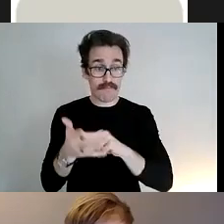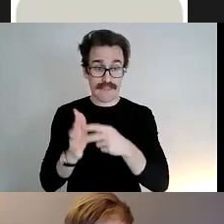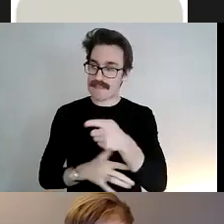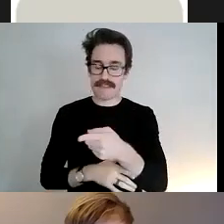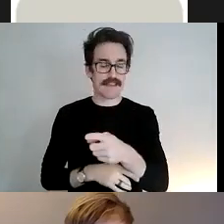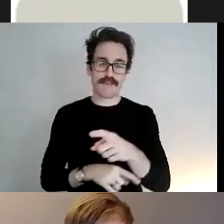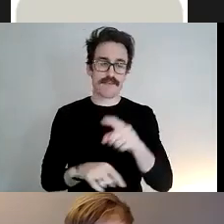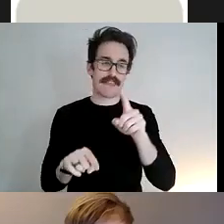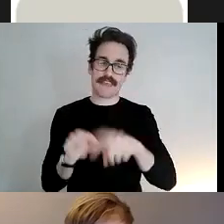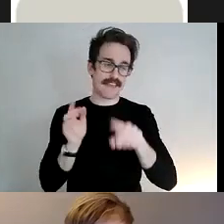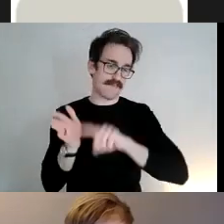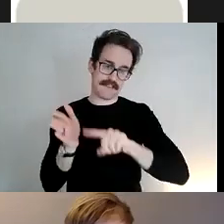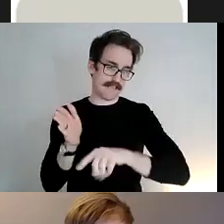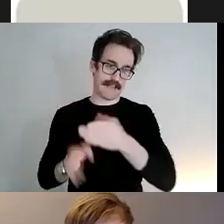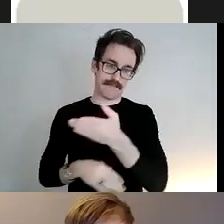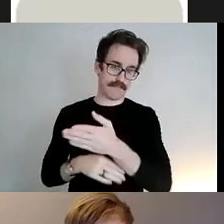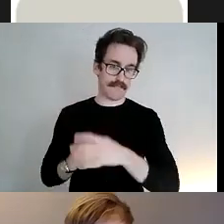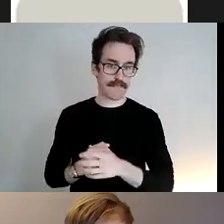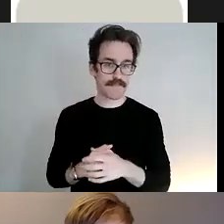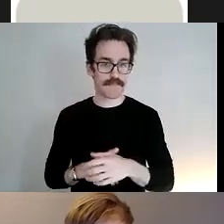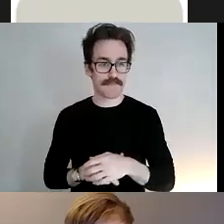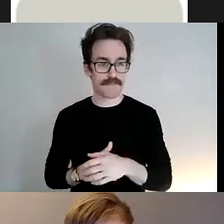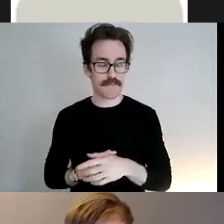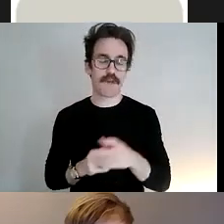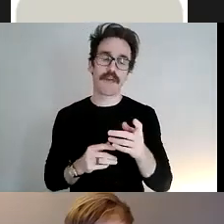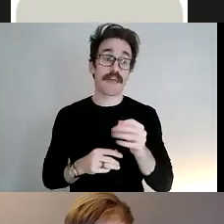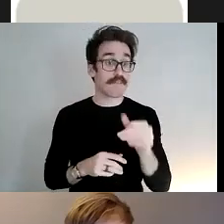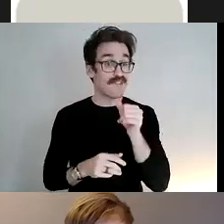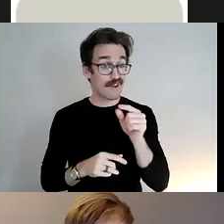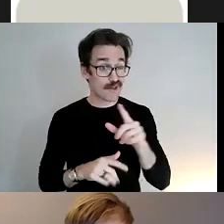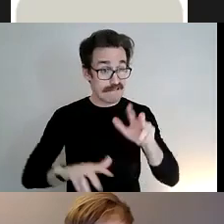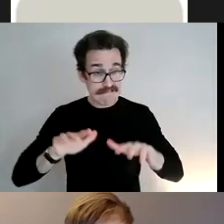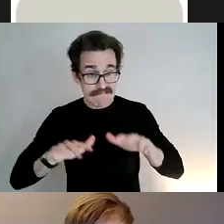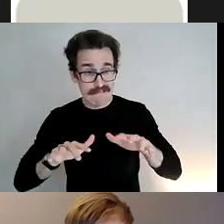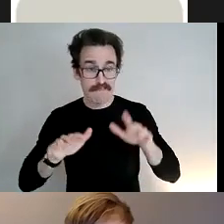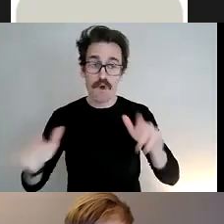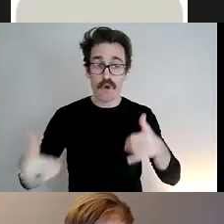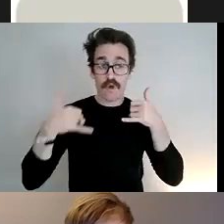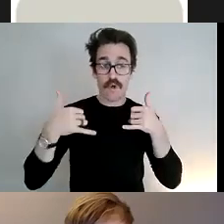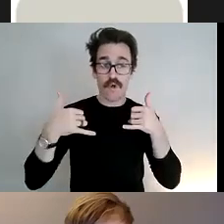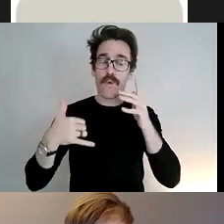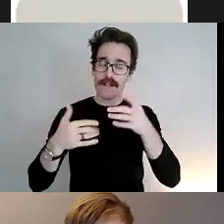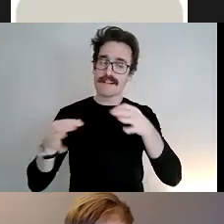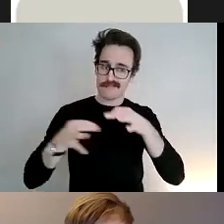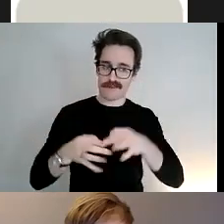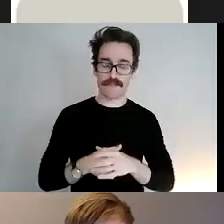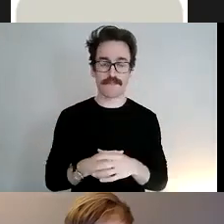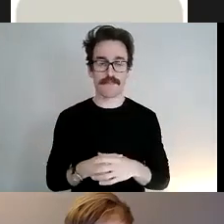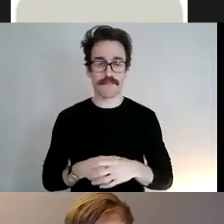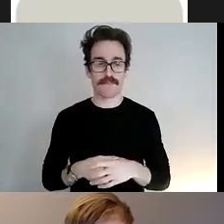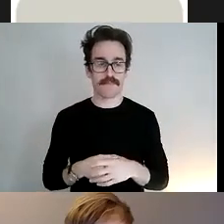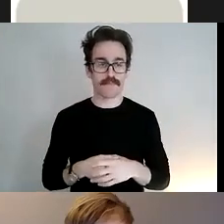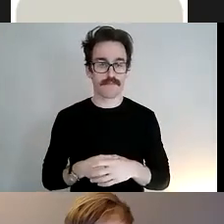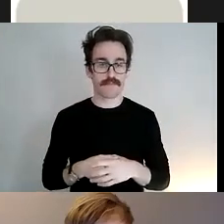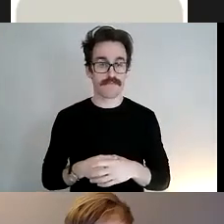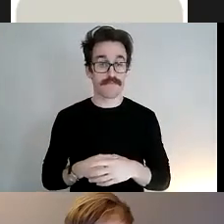grounds for us to investigate. But again, have a discussion with the investigator if you're not sure. And again, just because we investigate